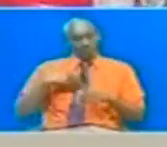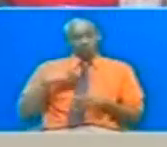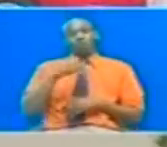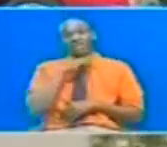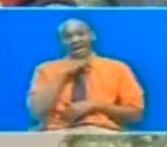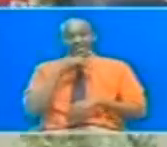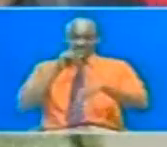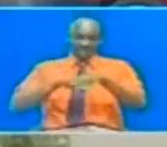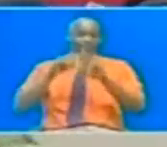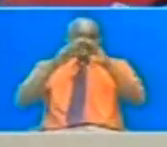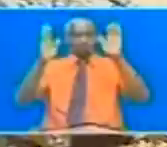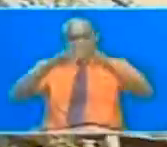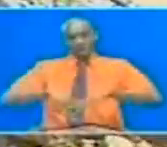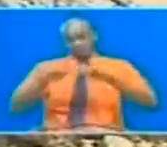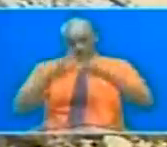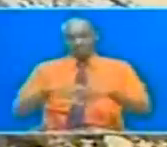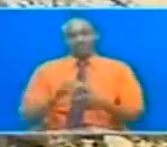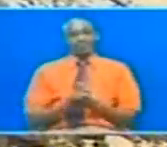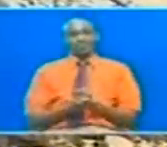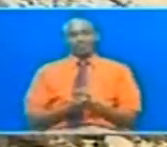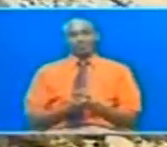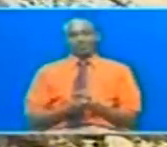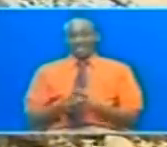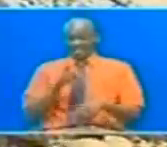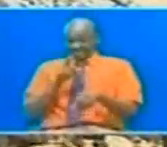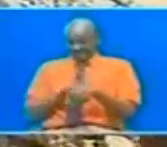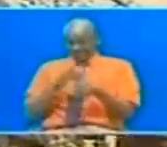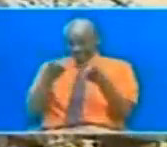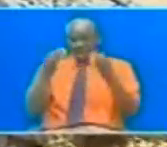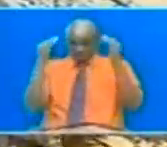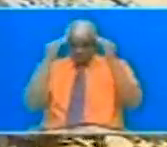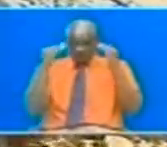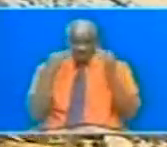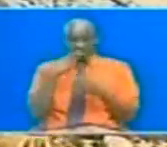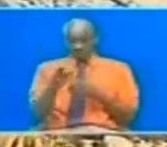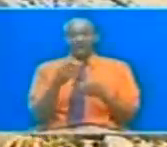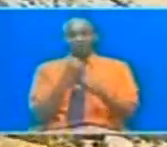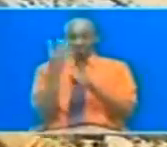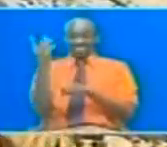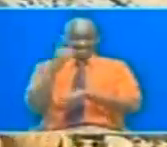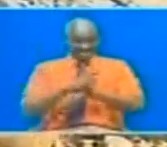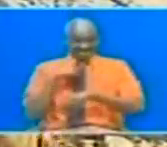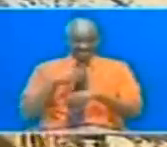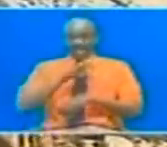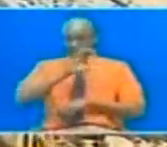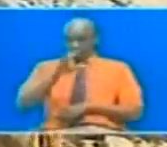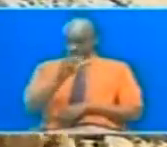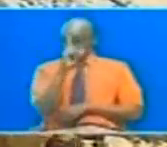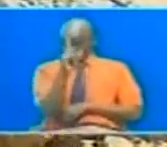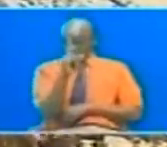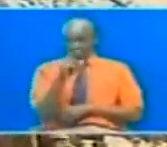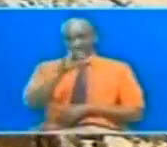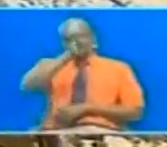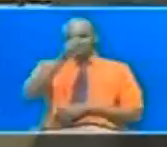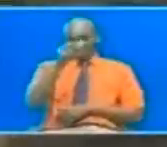and illegal constructions. Meanwhile, a court has detained for 14 days a county officer, Jane